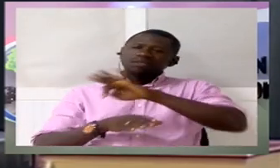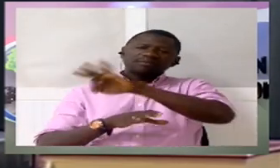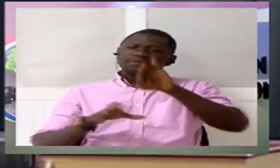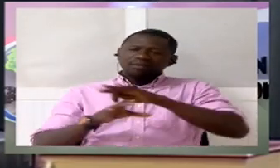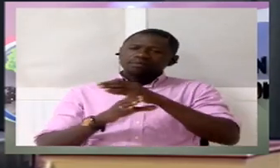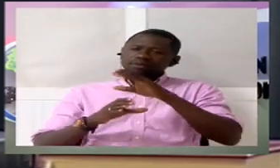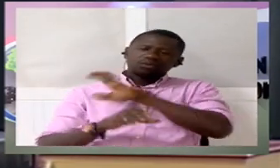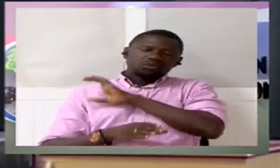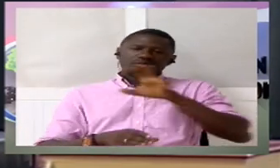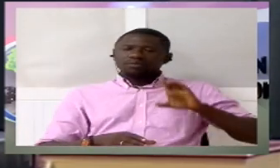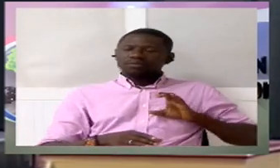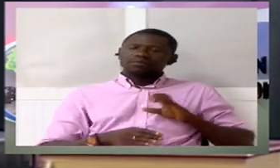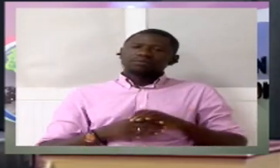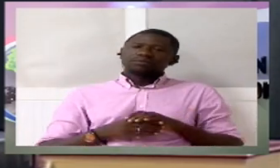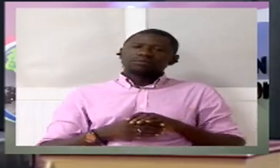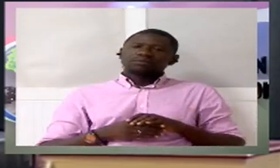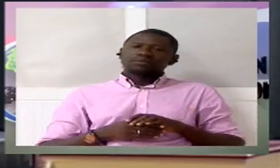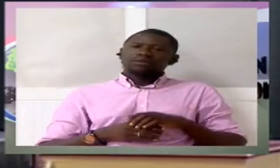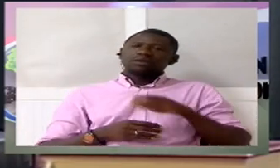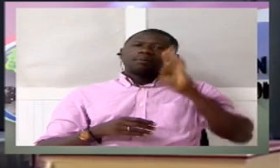and that is a family compound. His